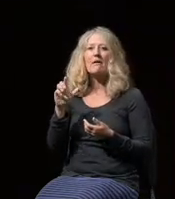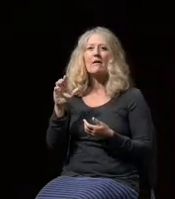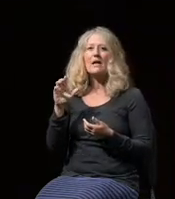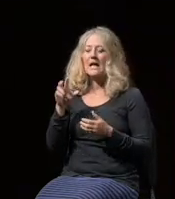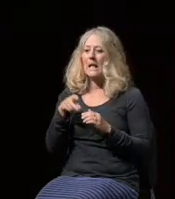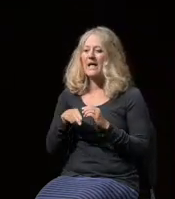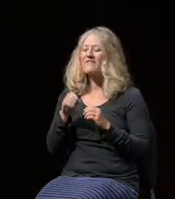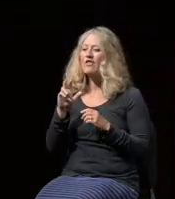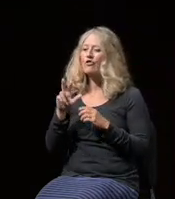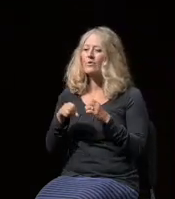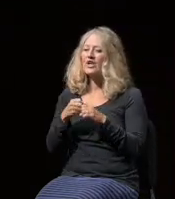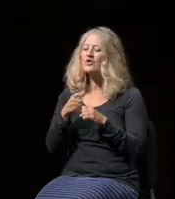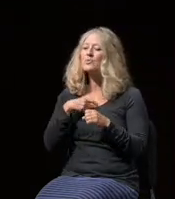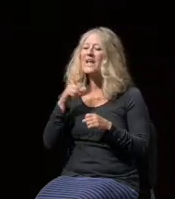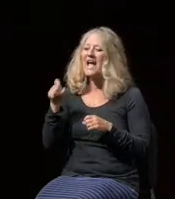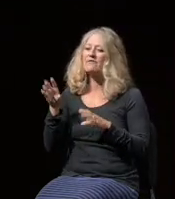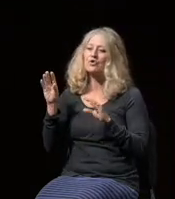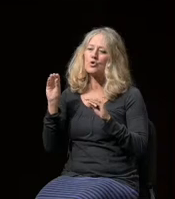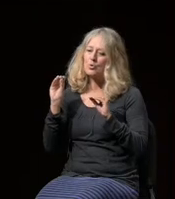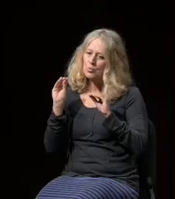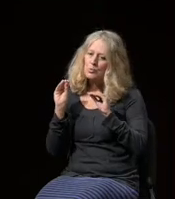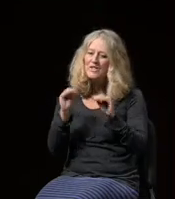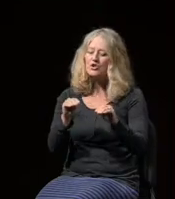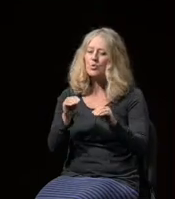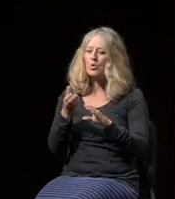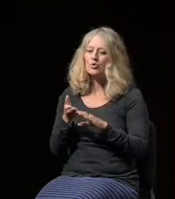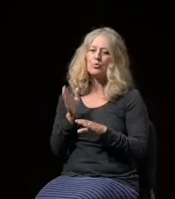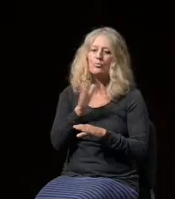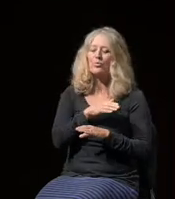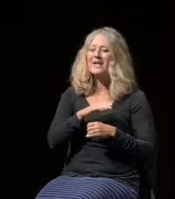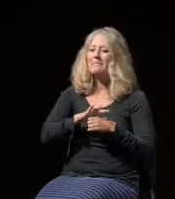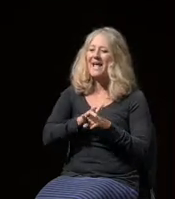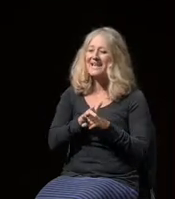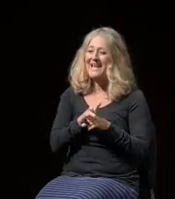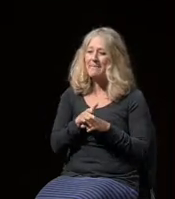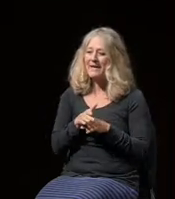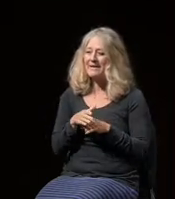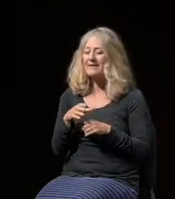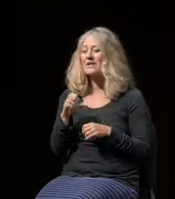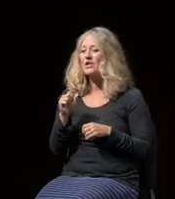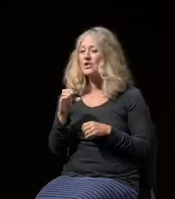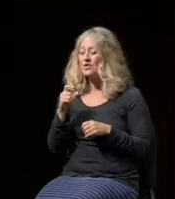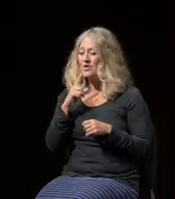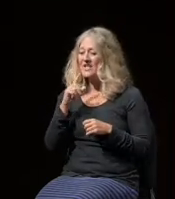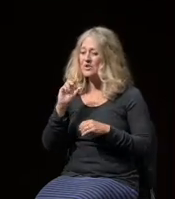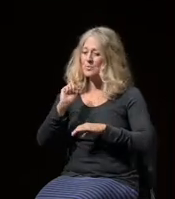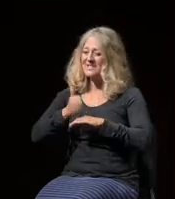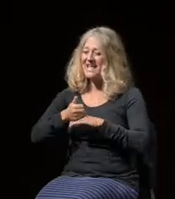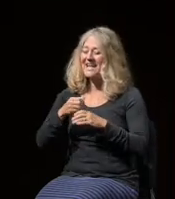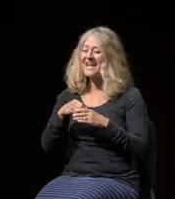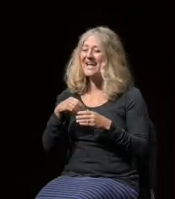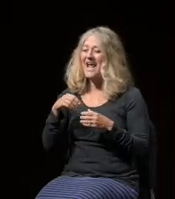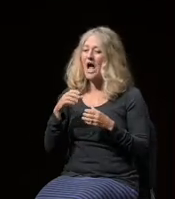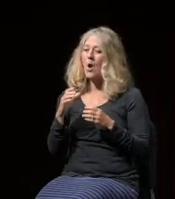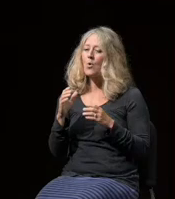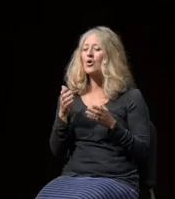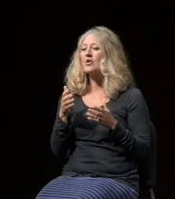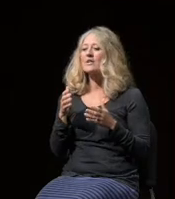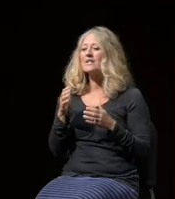must restore our enrollment to the pre-pandemic level. This is set out in our tentative budget, where